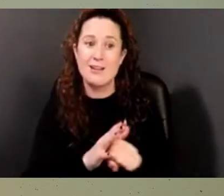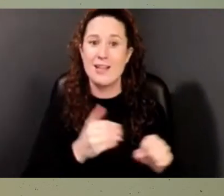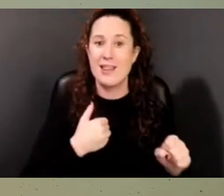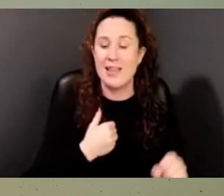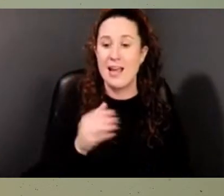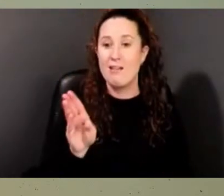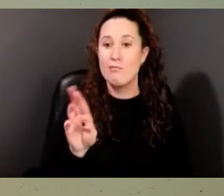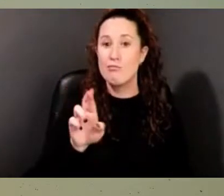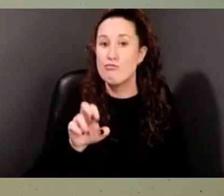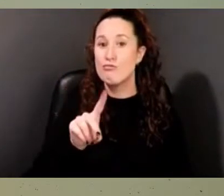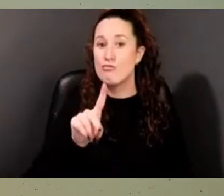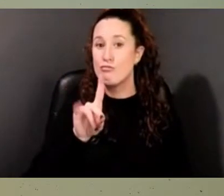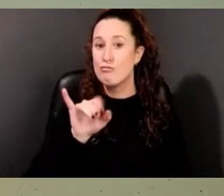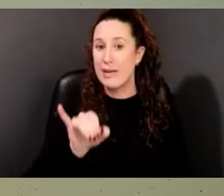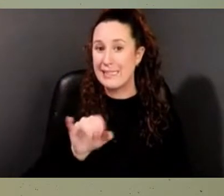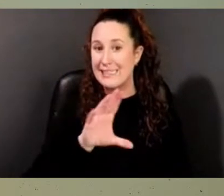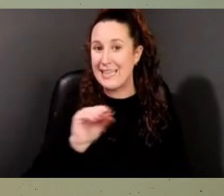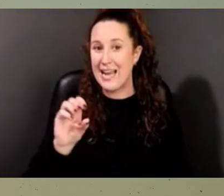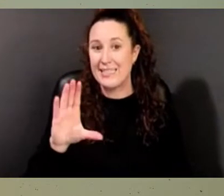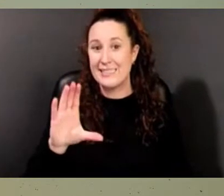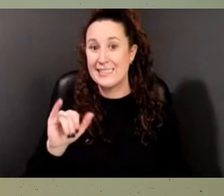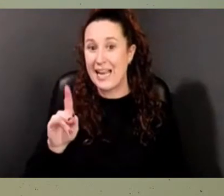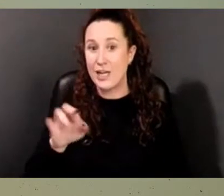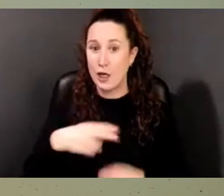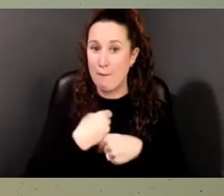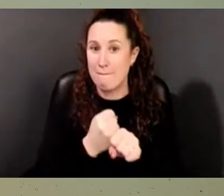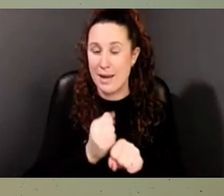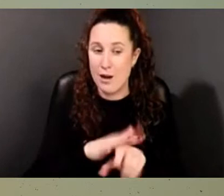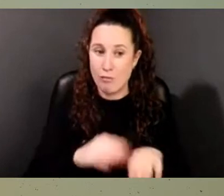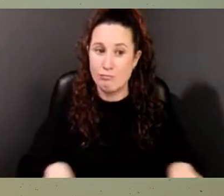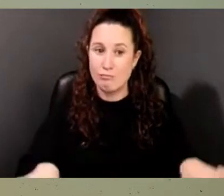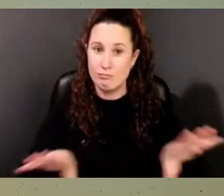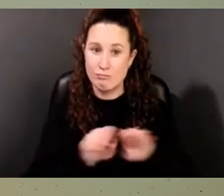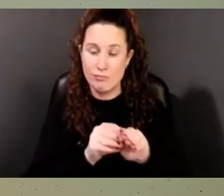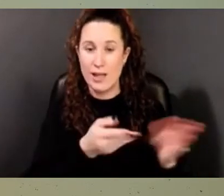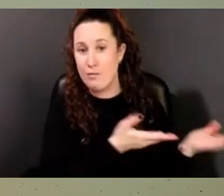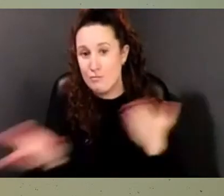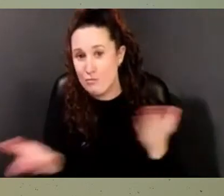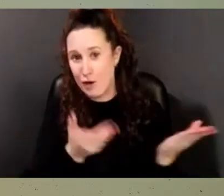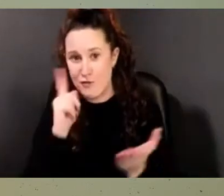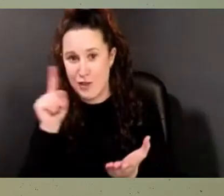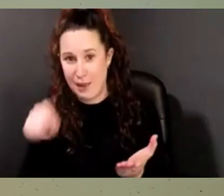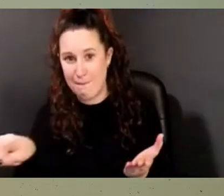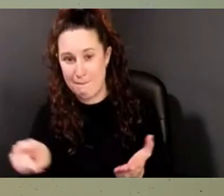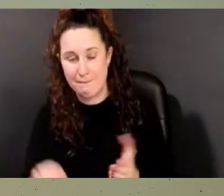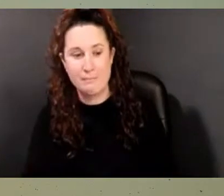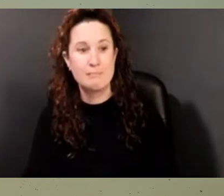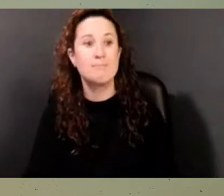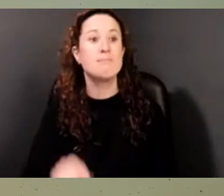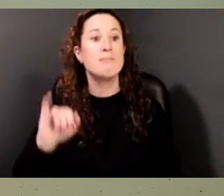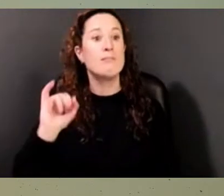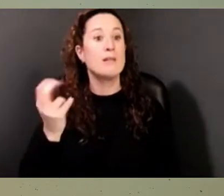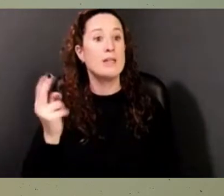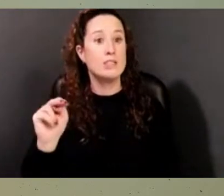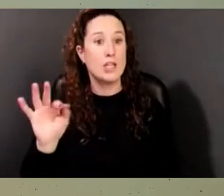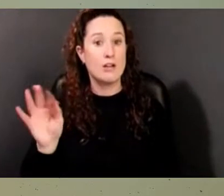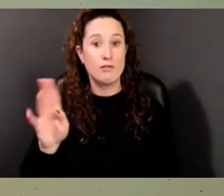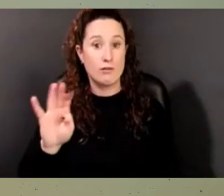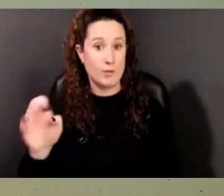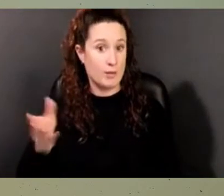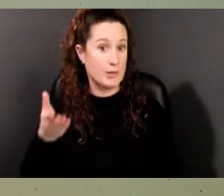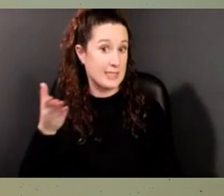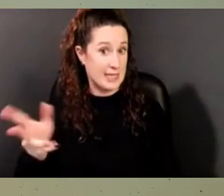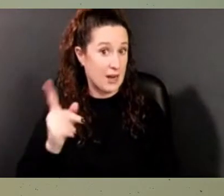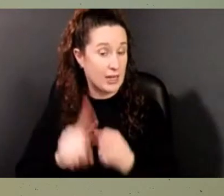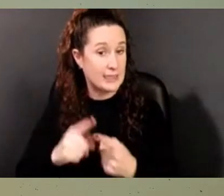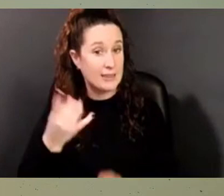John Dickinson. After that, the two brothers had different leases. John Furbee was a tenant of the Dickinsons until 1812.